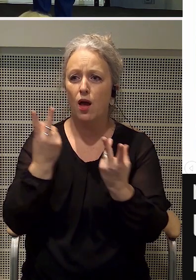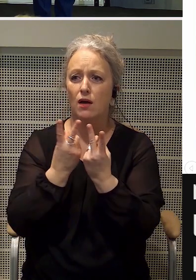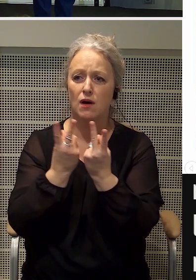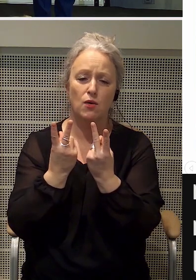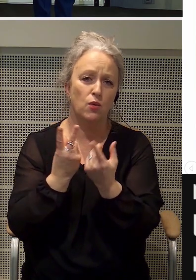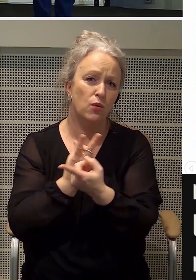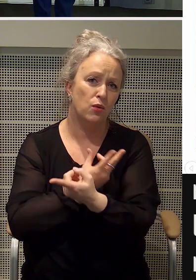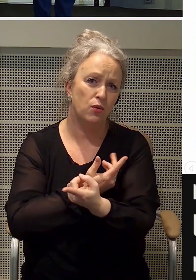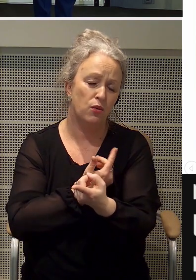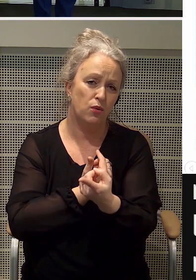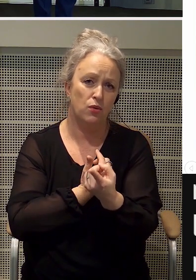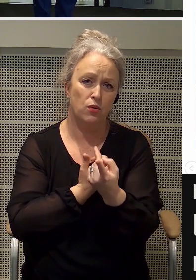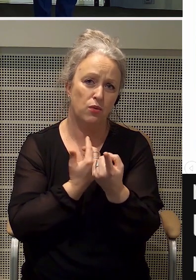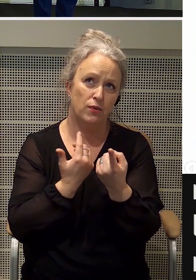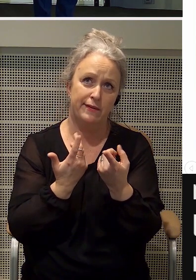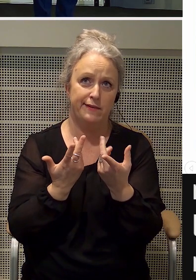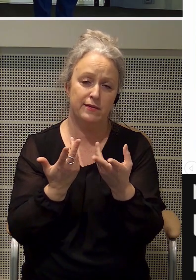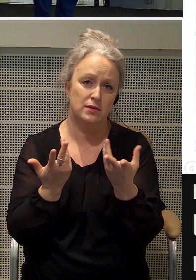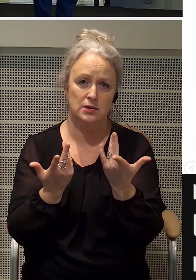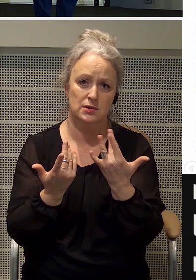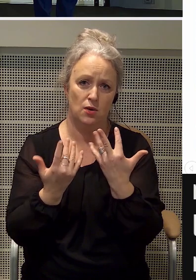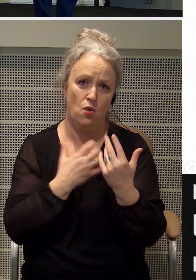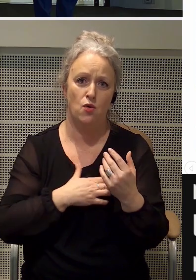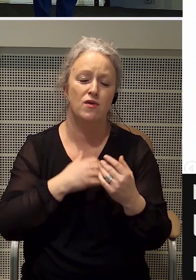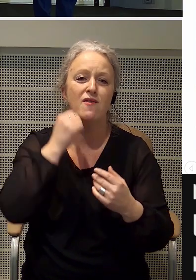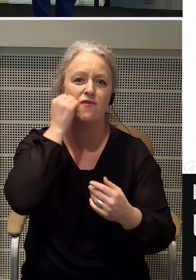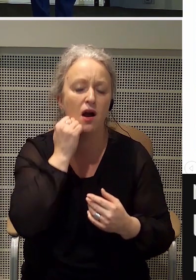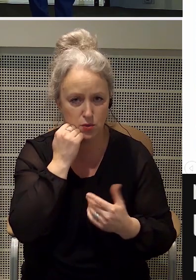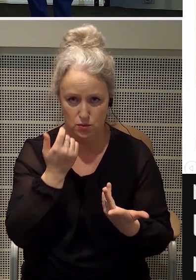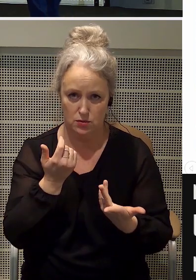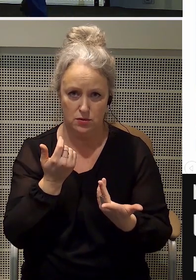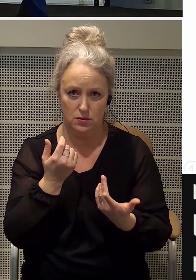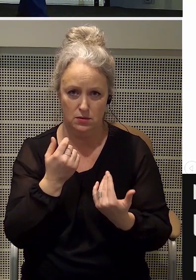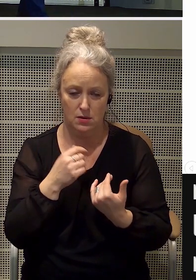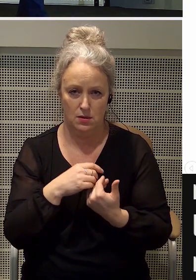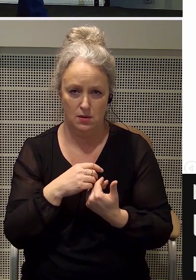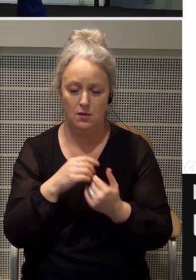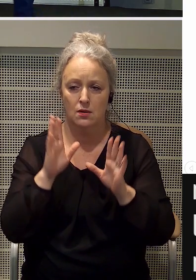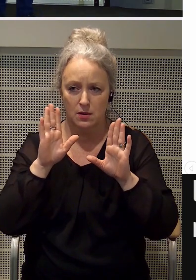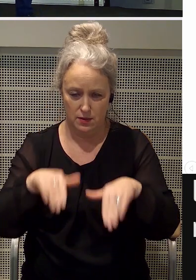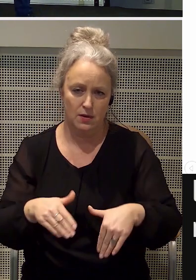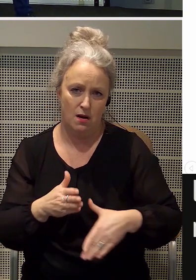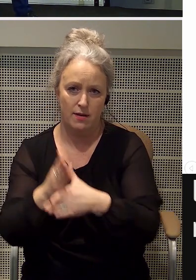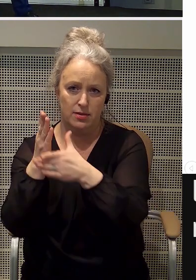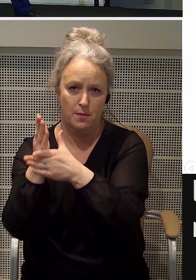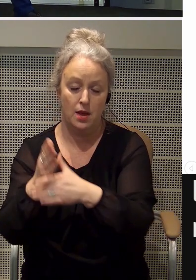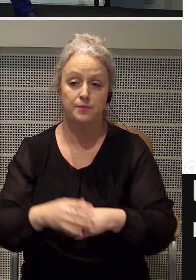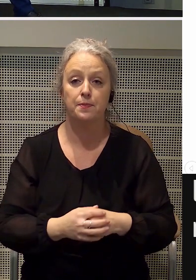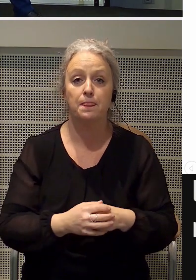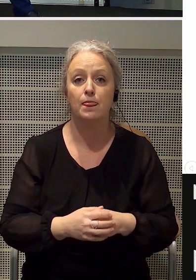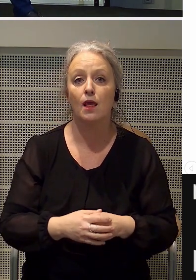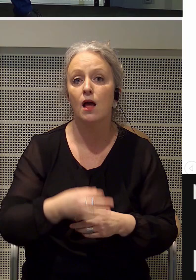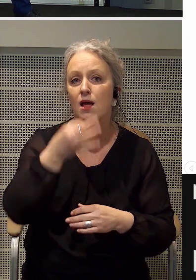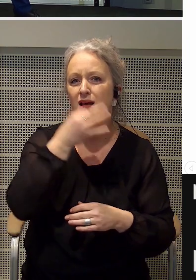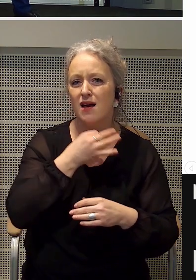prescribe you this medicine because your age shouldn't be a determining factor here. We will help